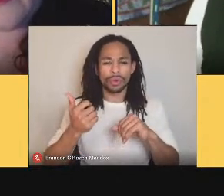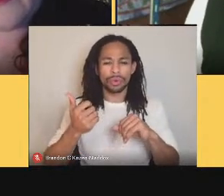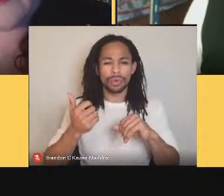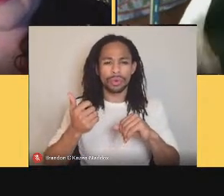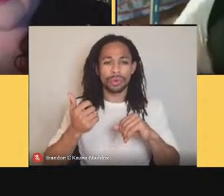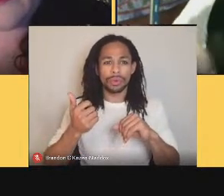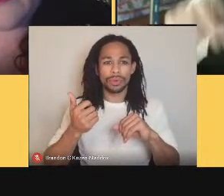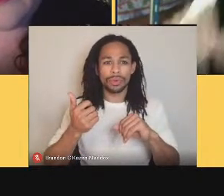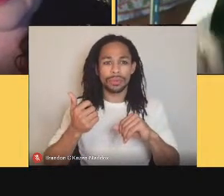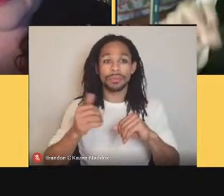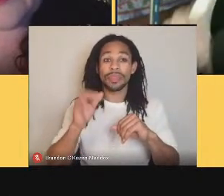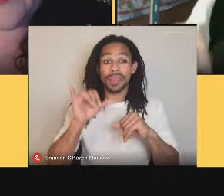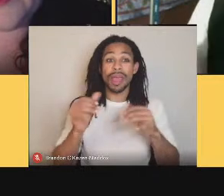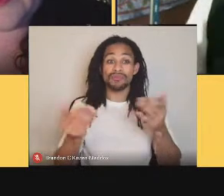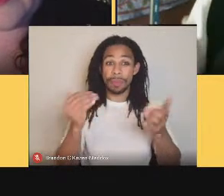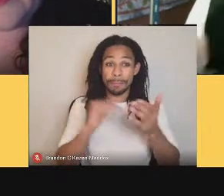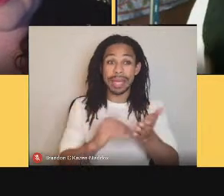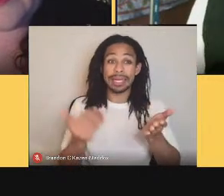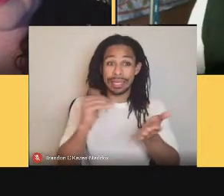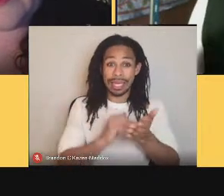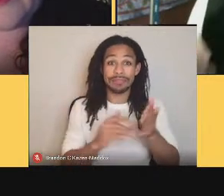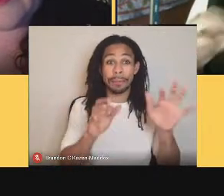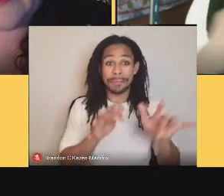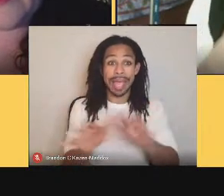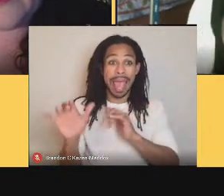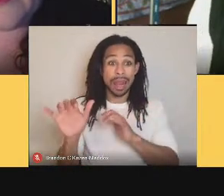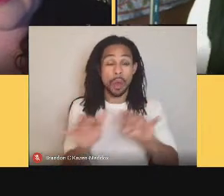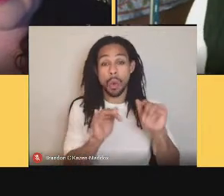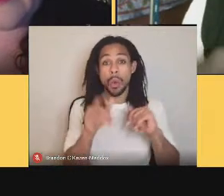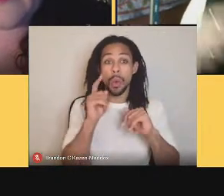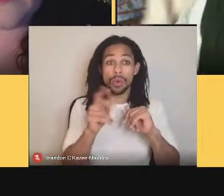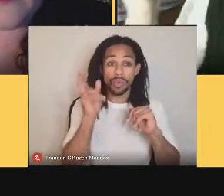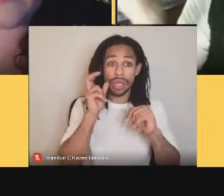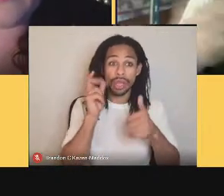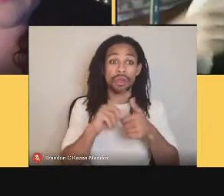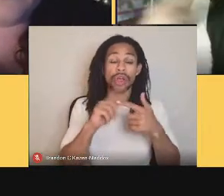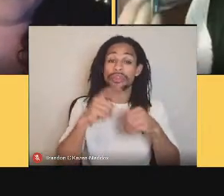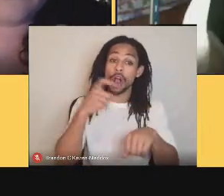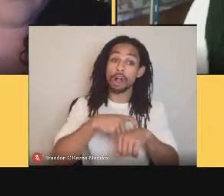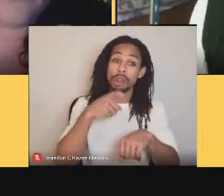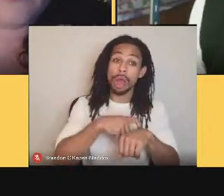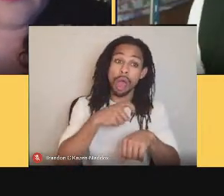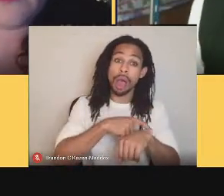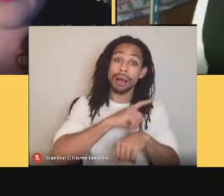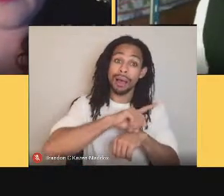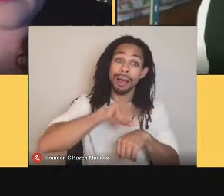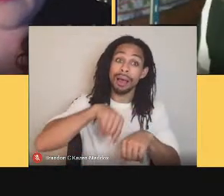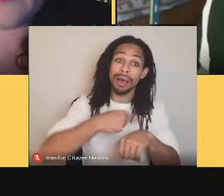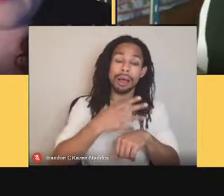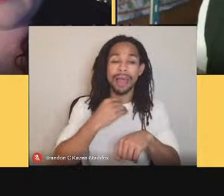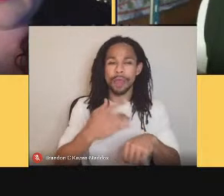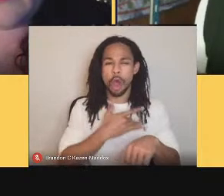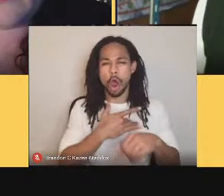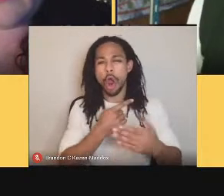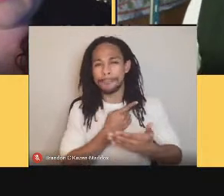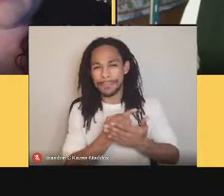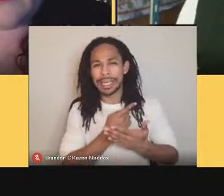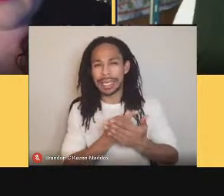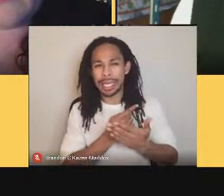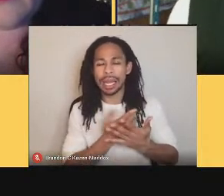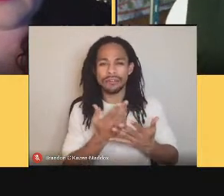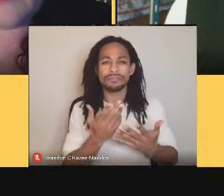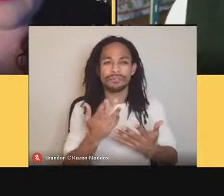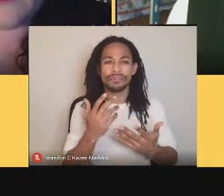that kind of repetitive piano that you hear and the clock ticks and the heartbeat of the propeller is really more conveying kind of